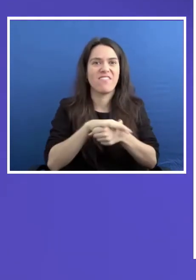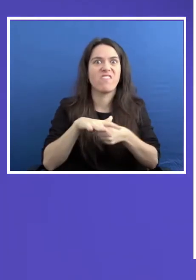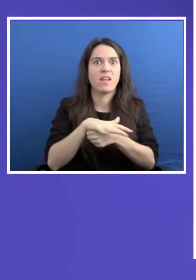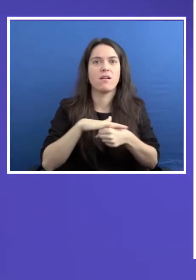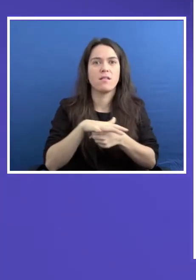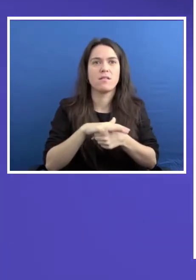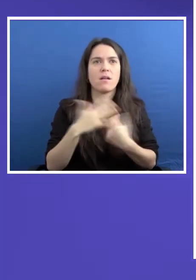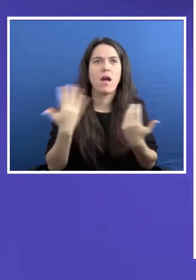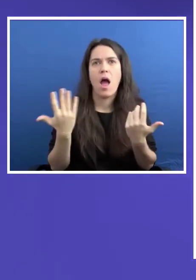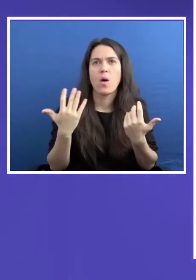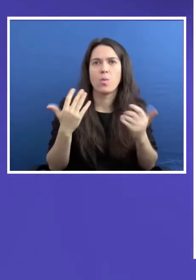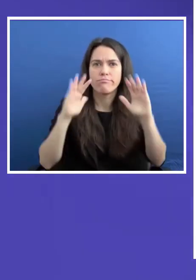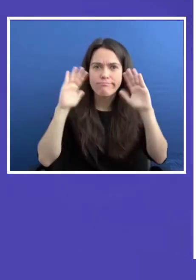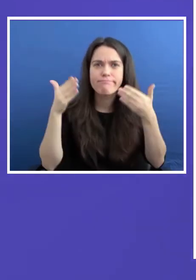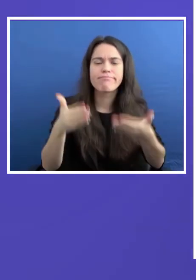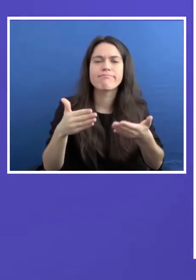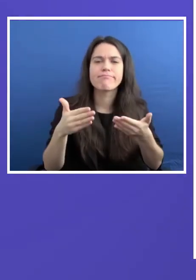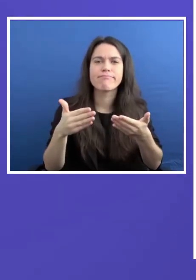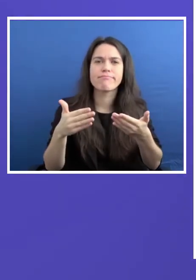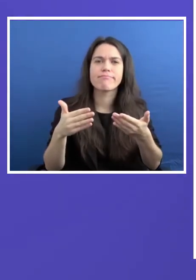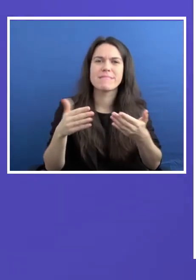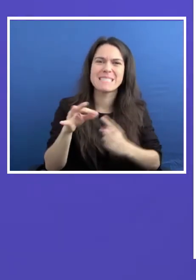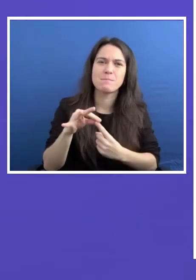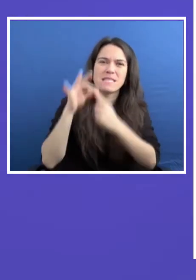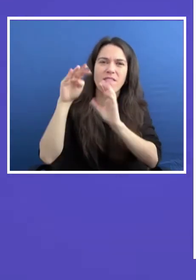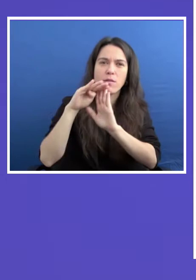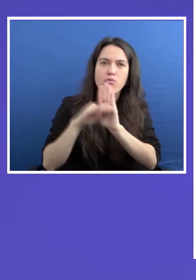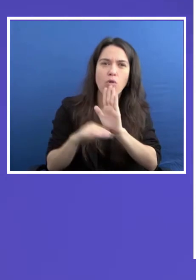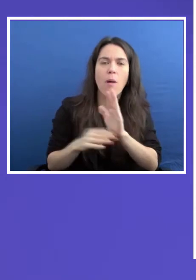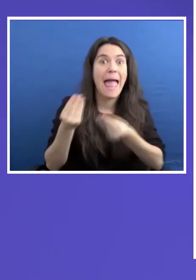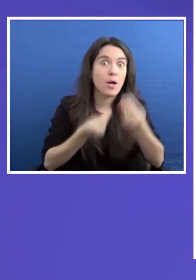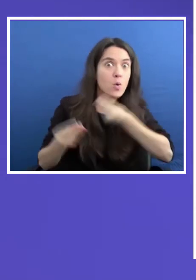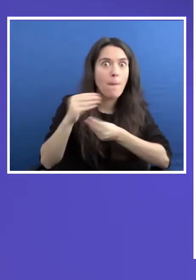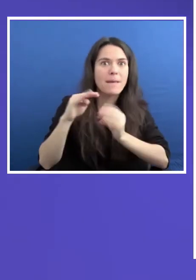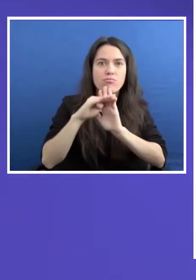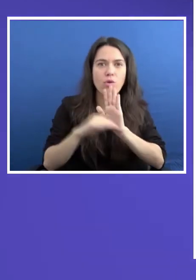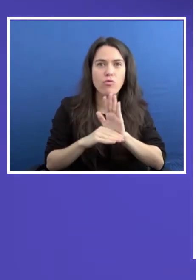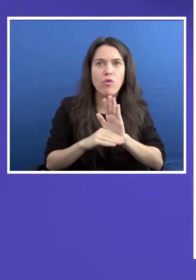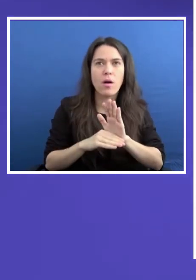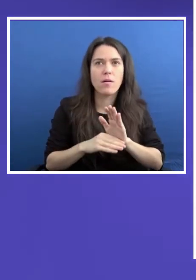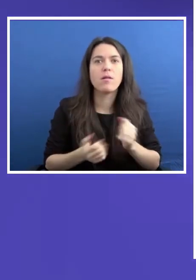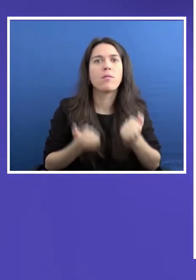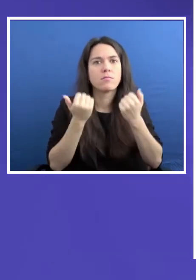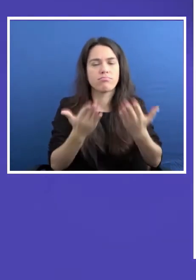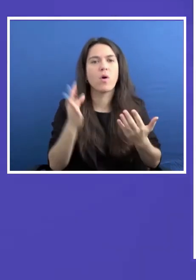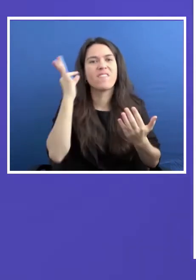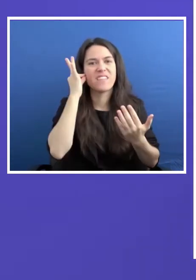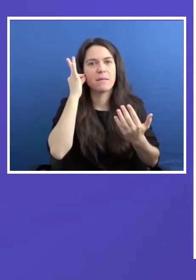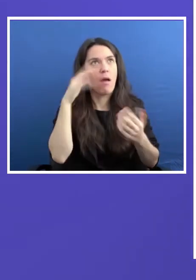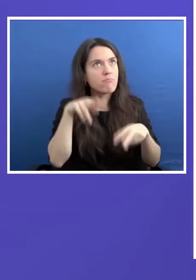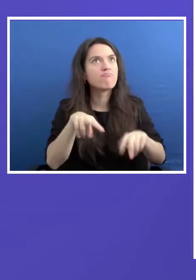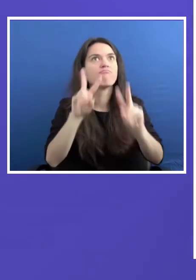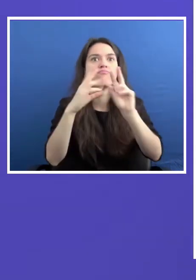dedicated schemes, economic programs. Having female role models does make a difference,